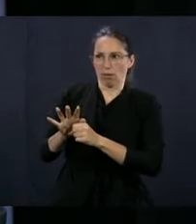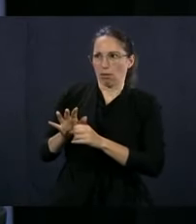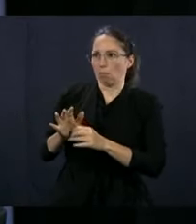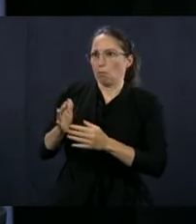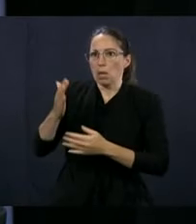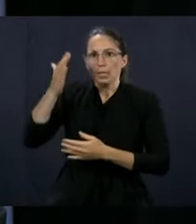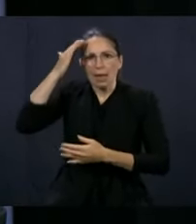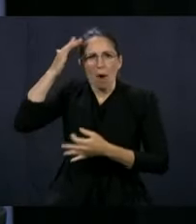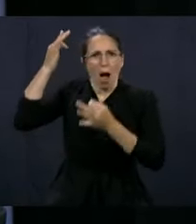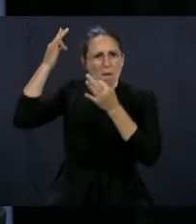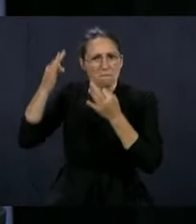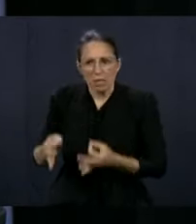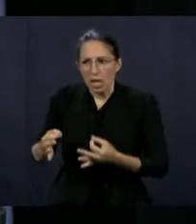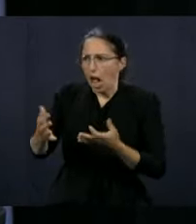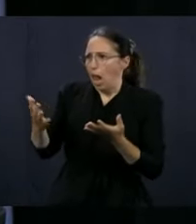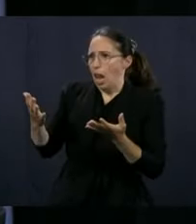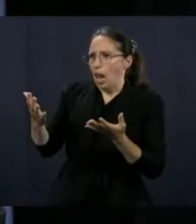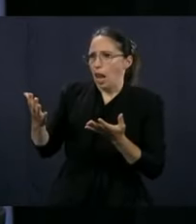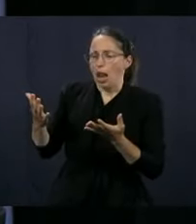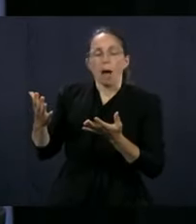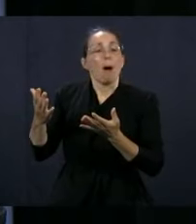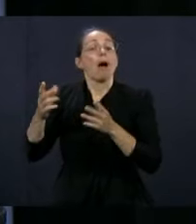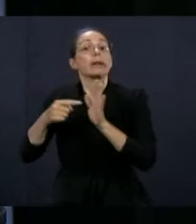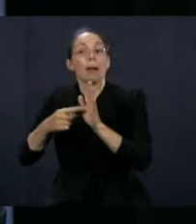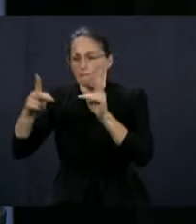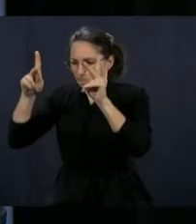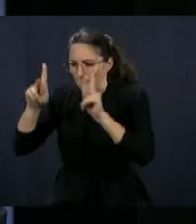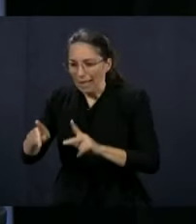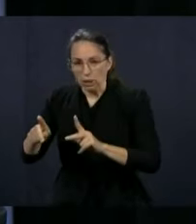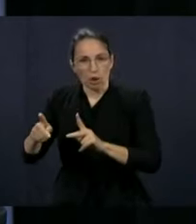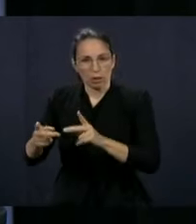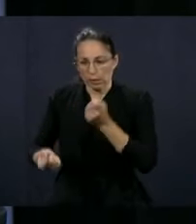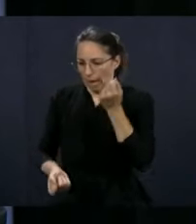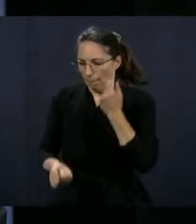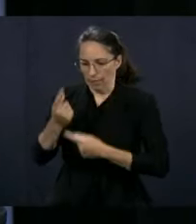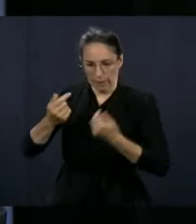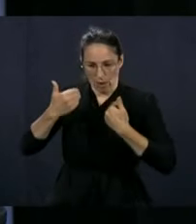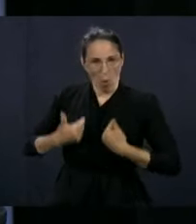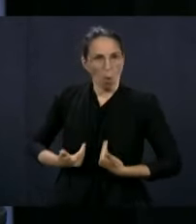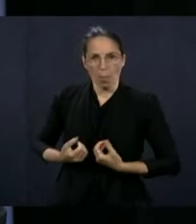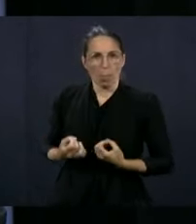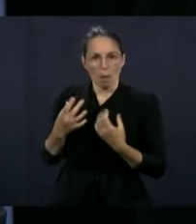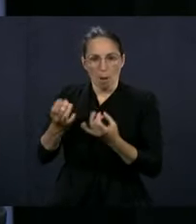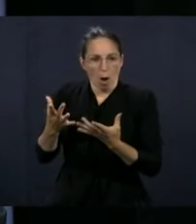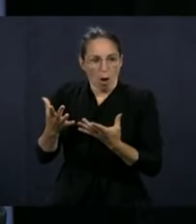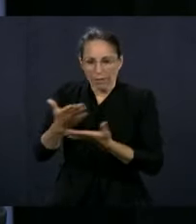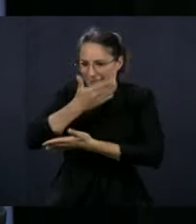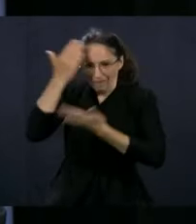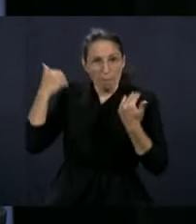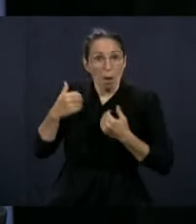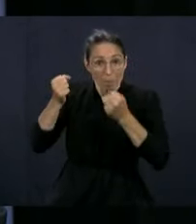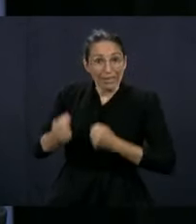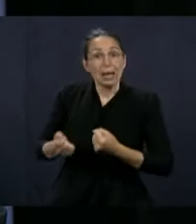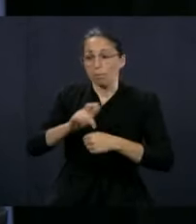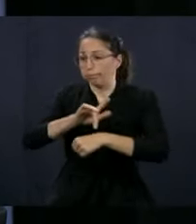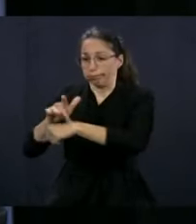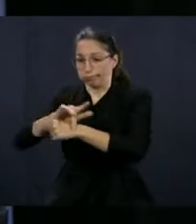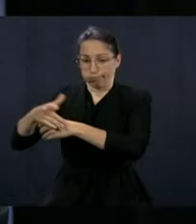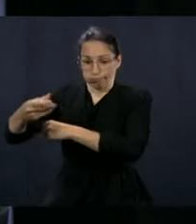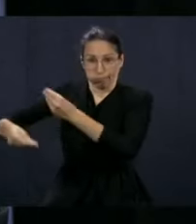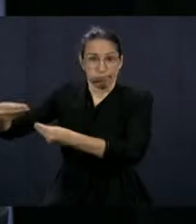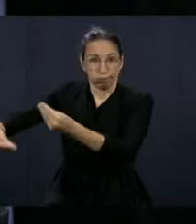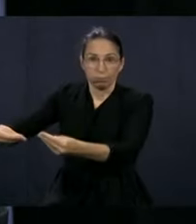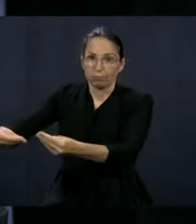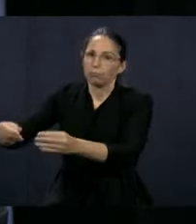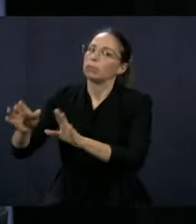certainty that people who had no symptoms could be carriers and transmitters of